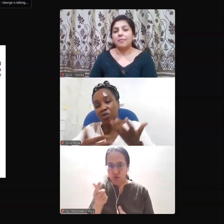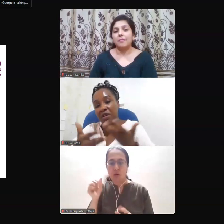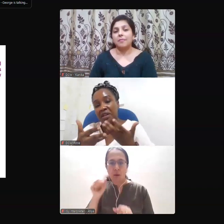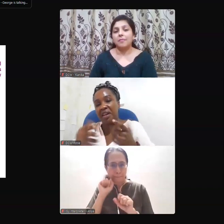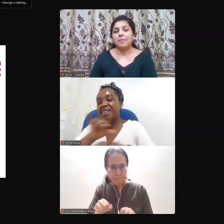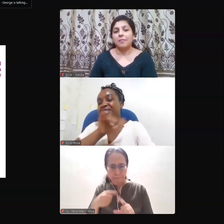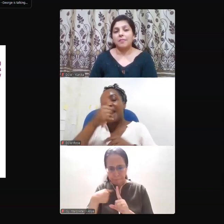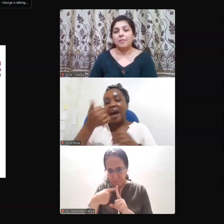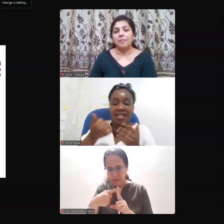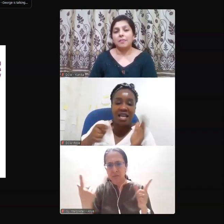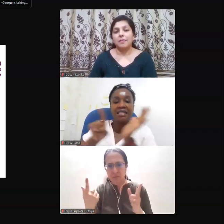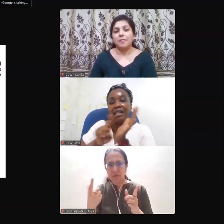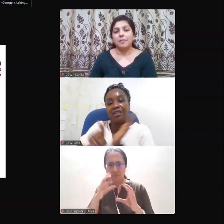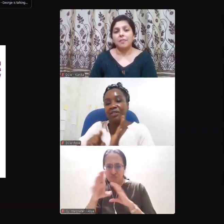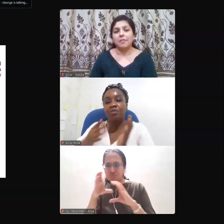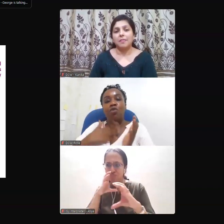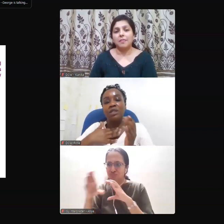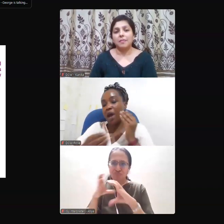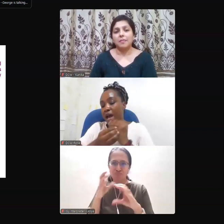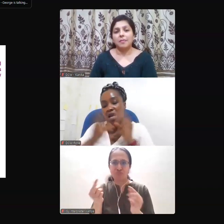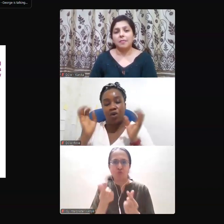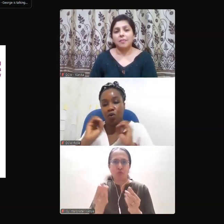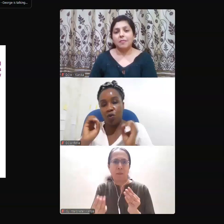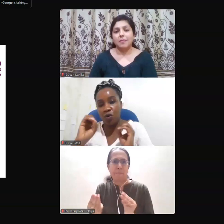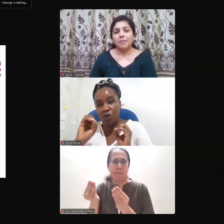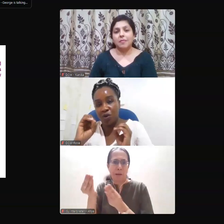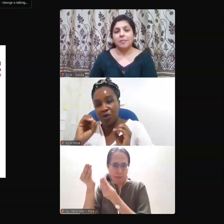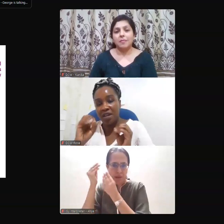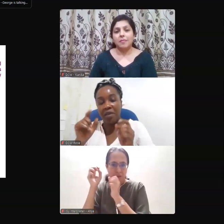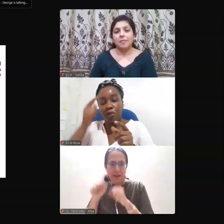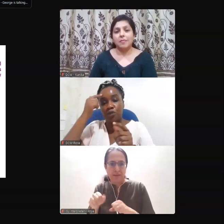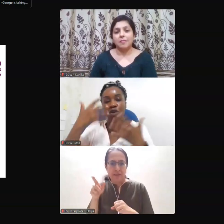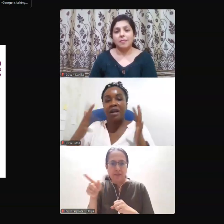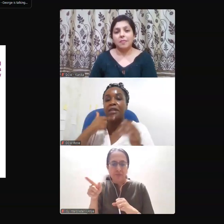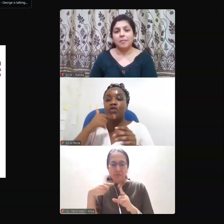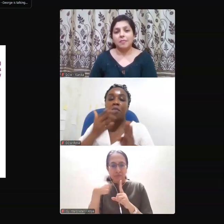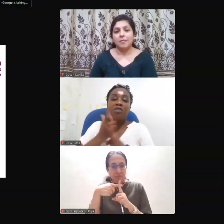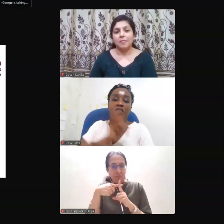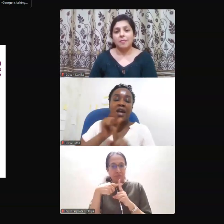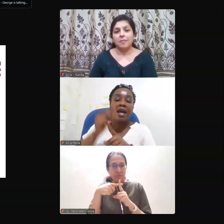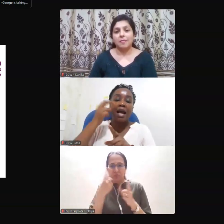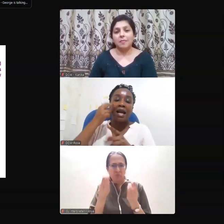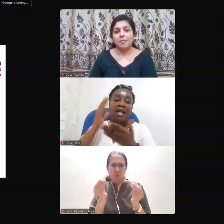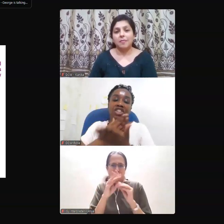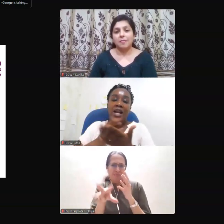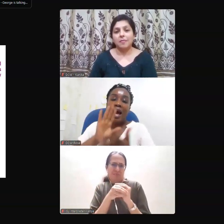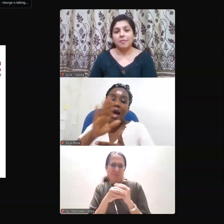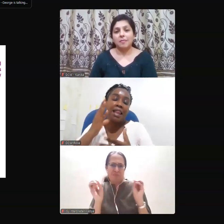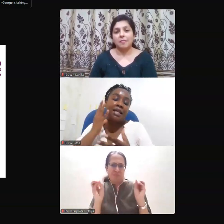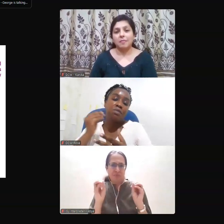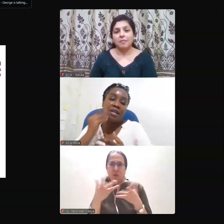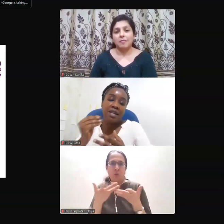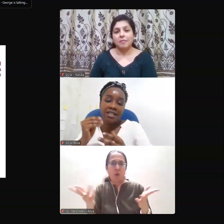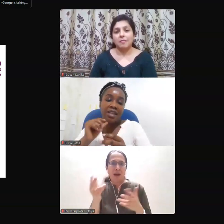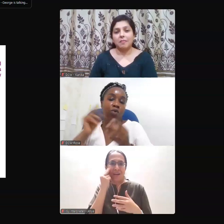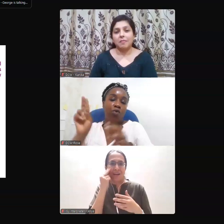social interaction. Then the other side effects, I don't think I have anything else to add because you already